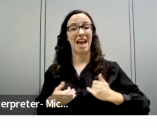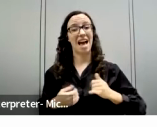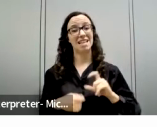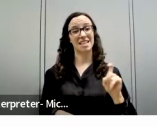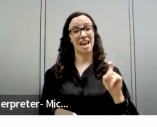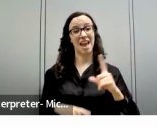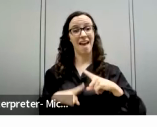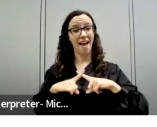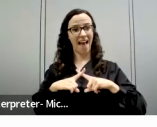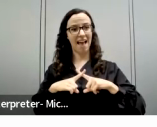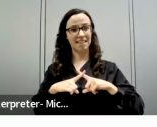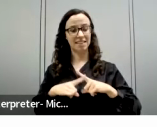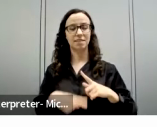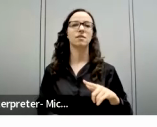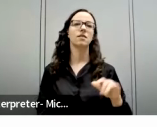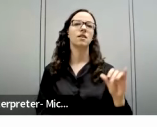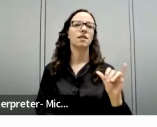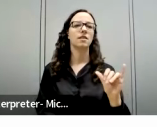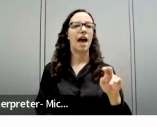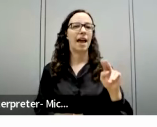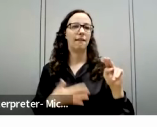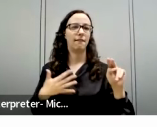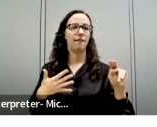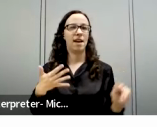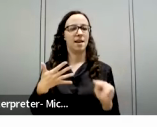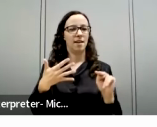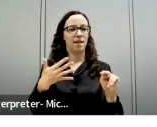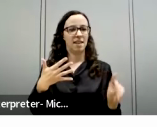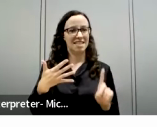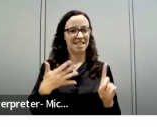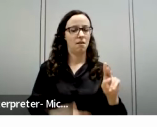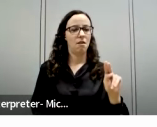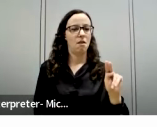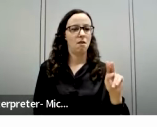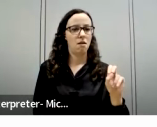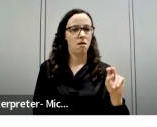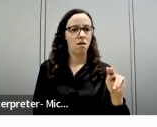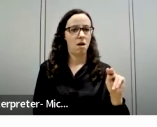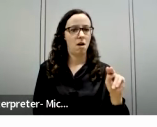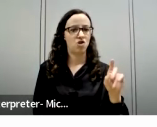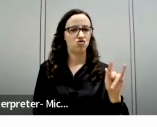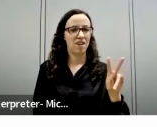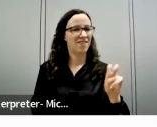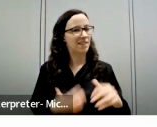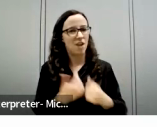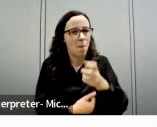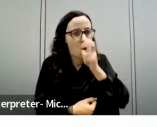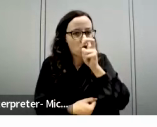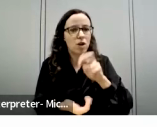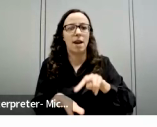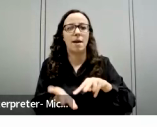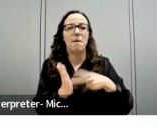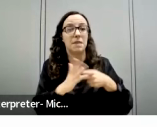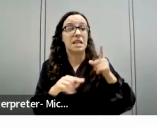we mentioned before, the non-derivative being the most restrictive, that lets me know what I can and cannot do there.